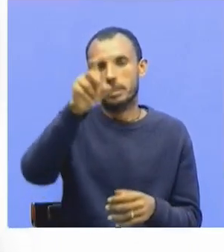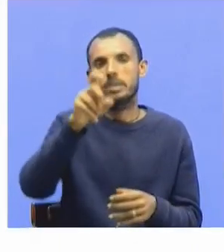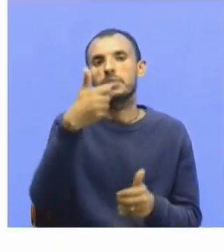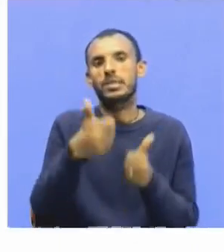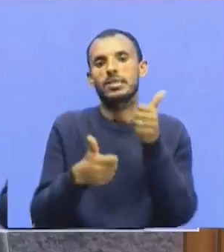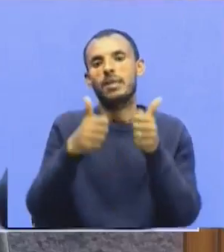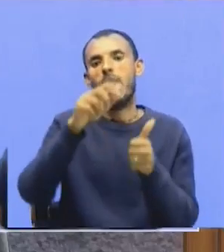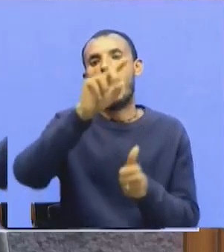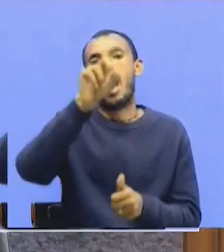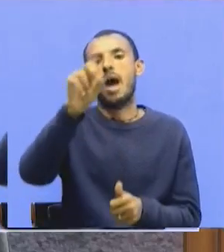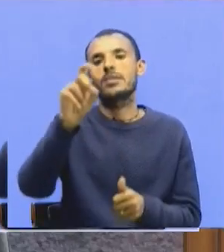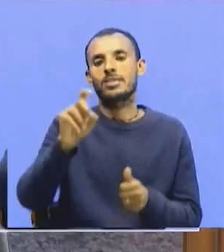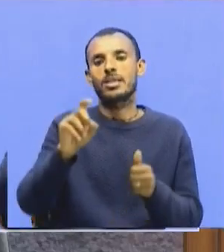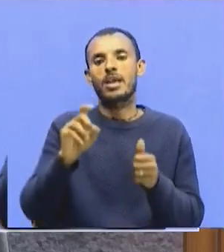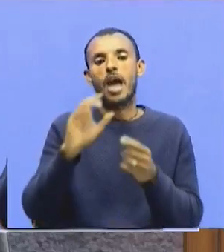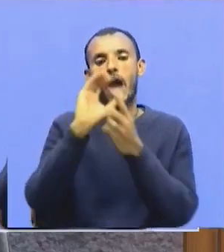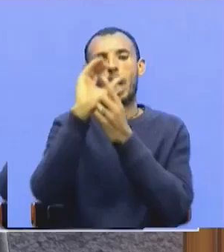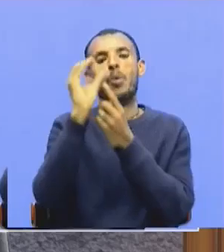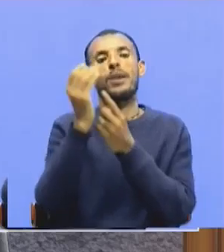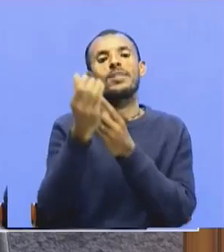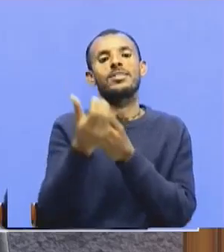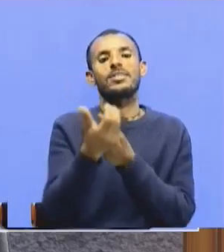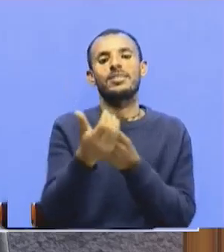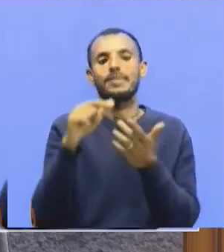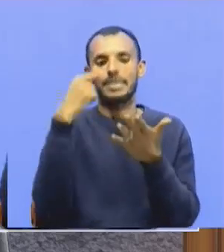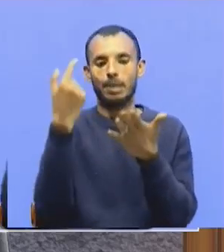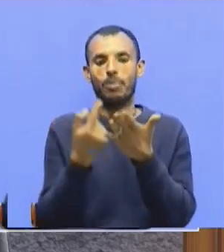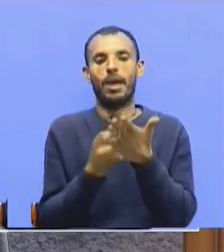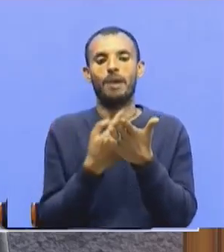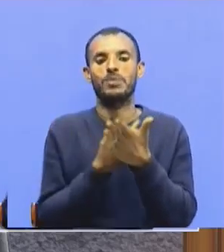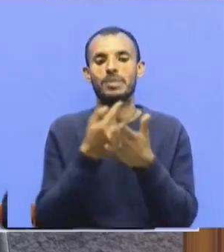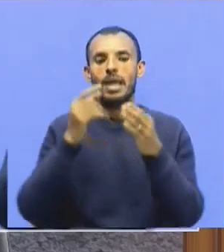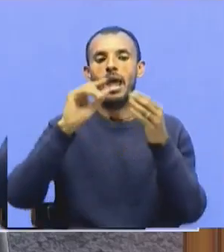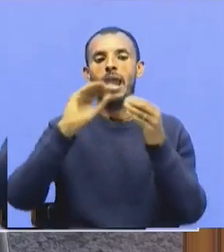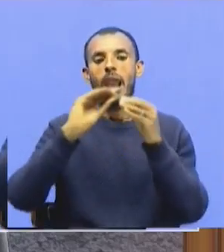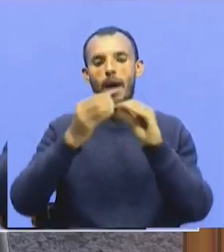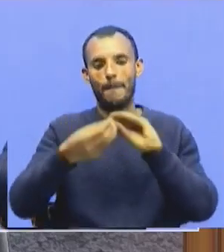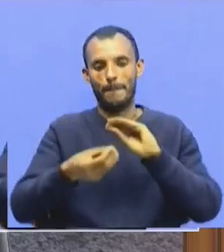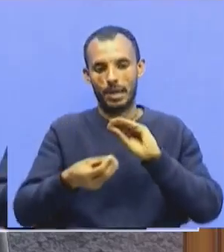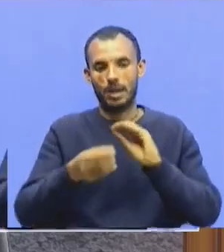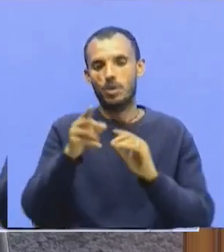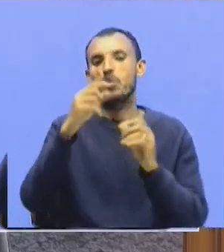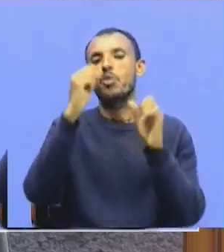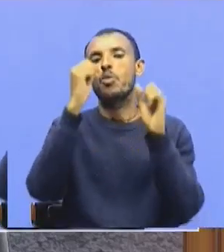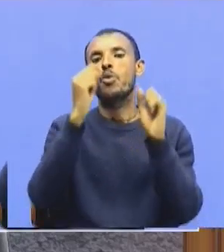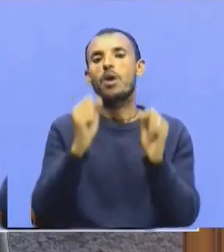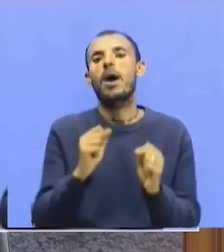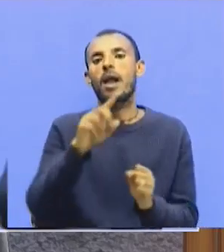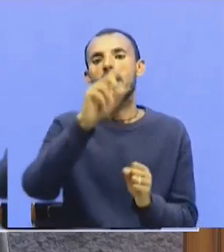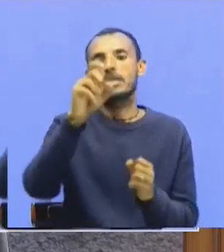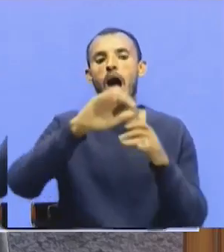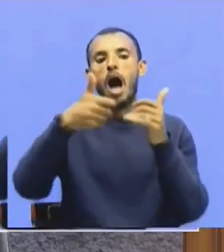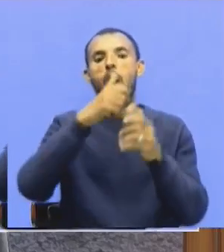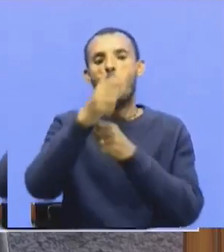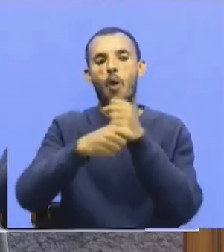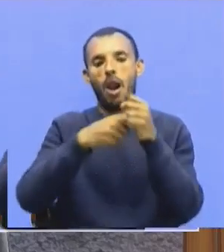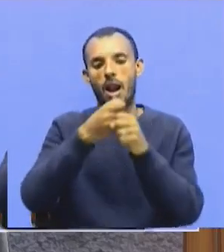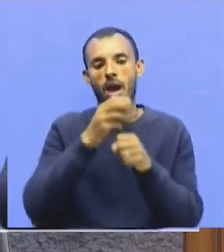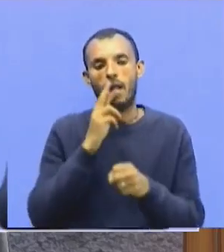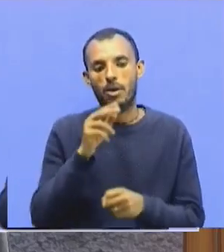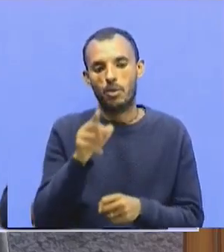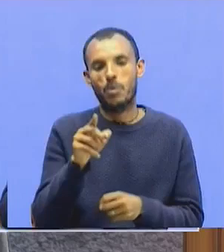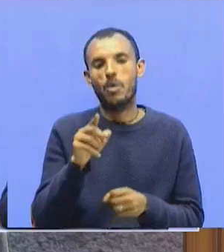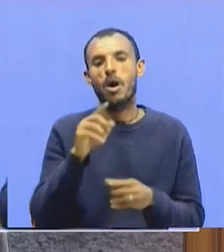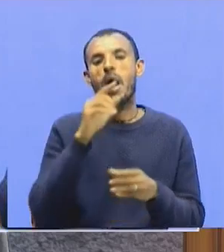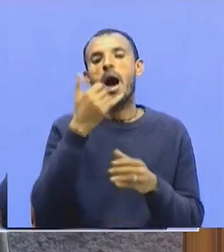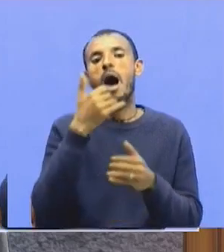ask a condition, sometimes a number. We can ask, for example, how old are you? How do you do? The person